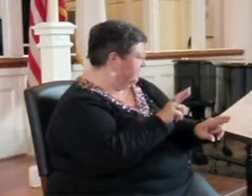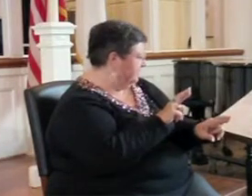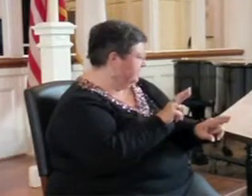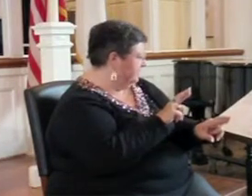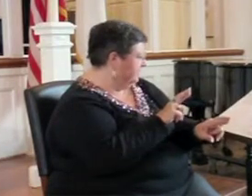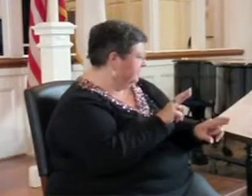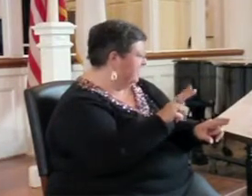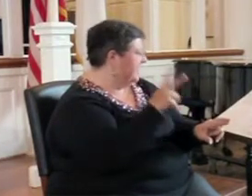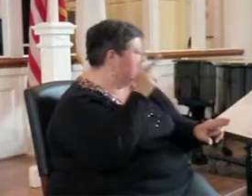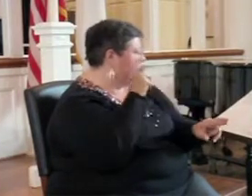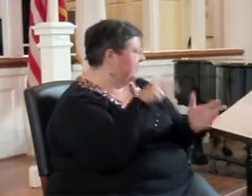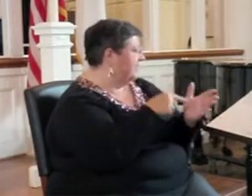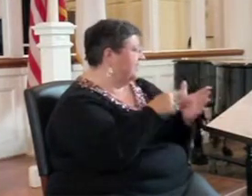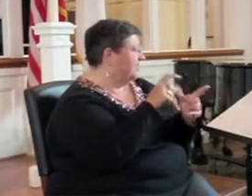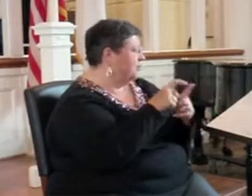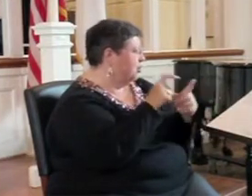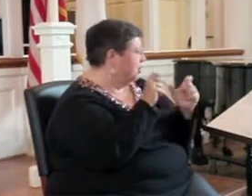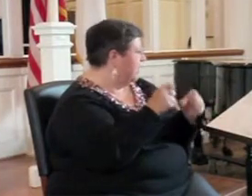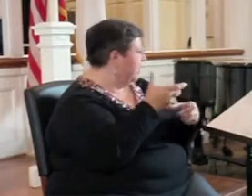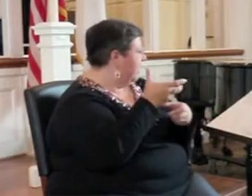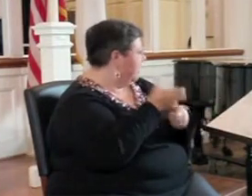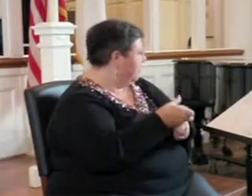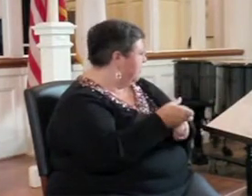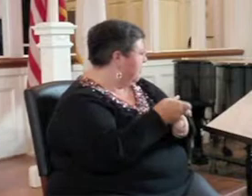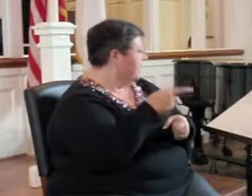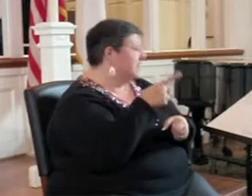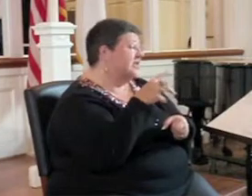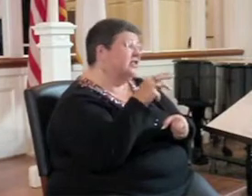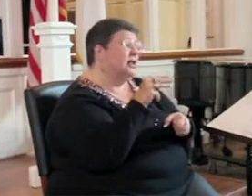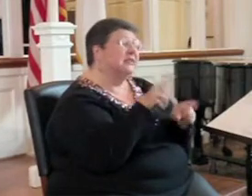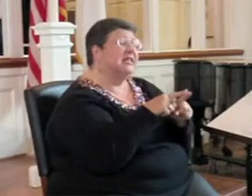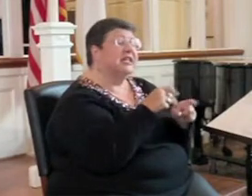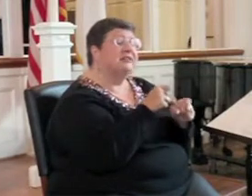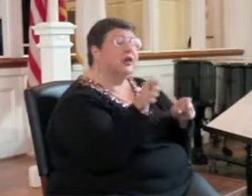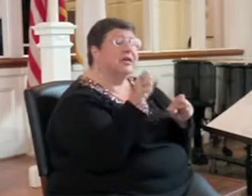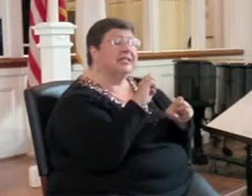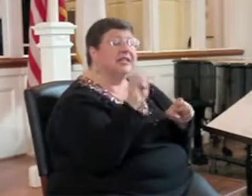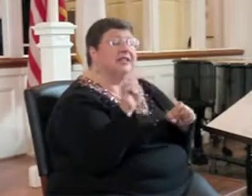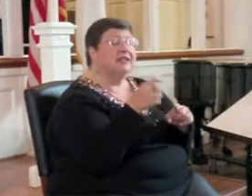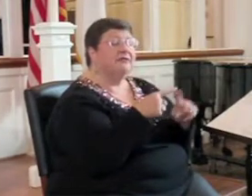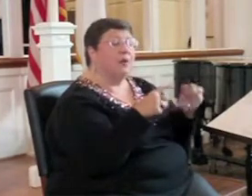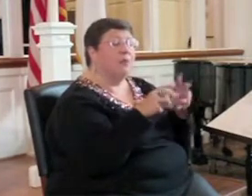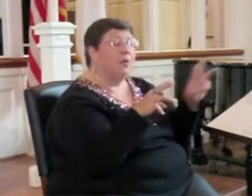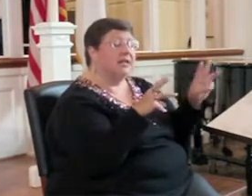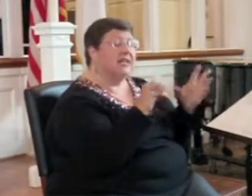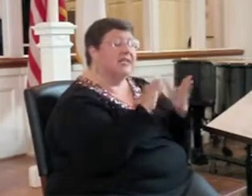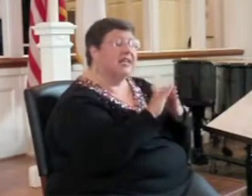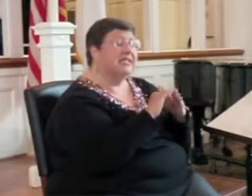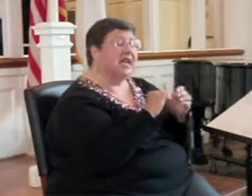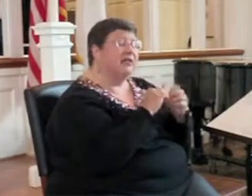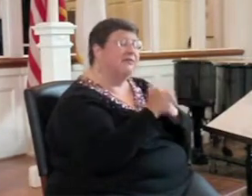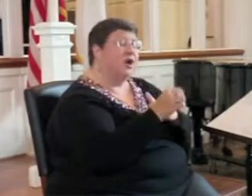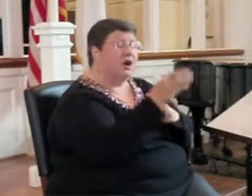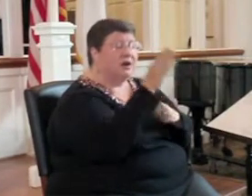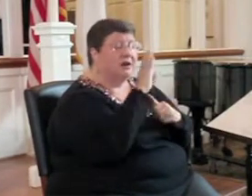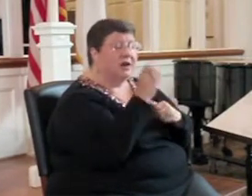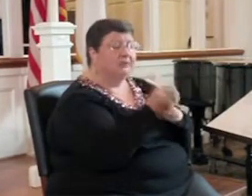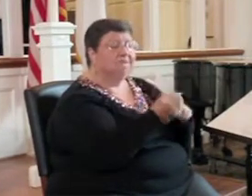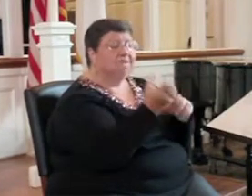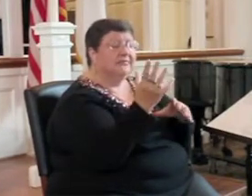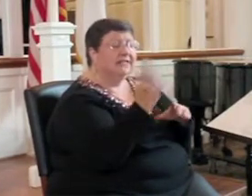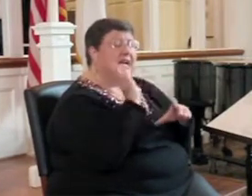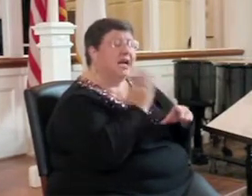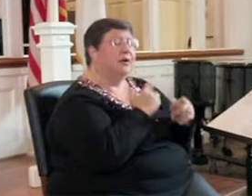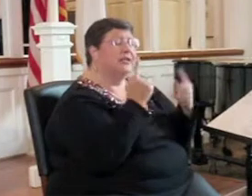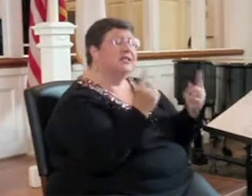Listen to these words you may hear. The psalmist says, as far as east is from west, that's how far God cast our sin from us. And the Lord Jesus Christ